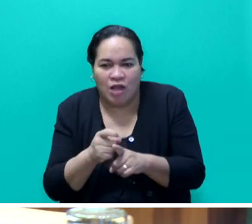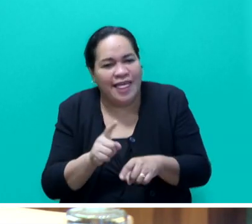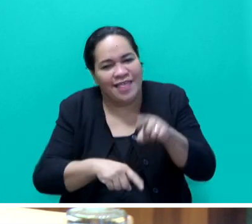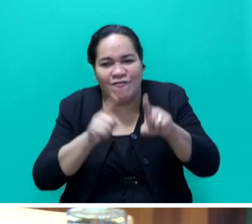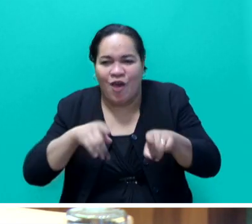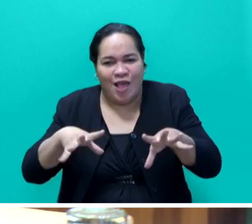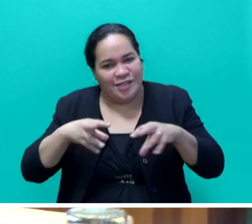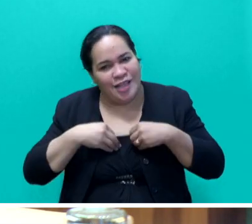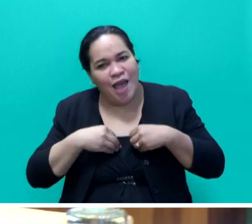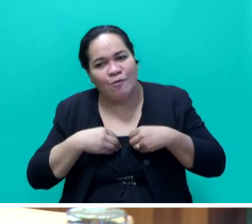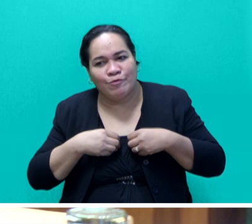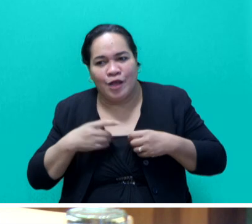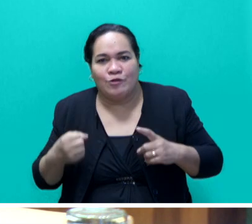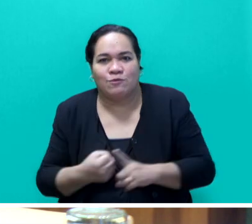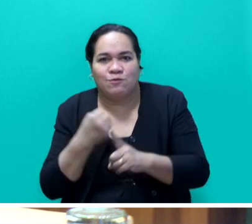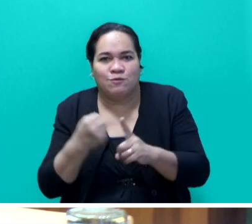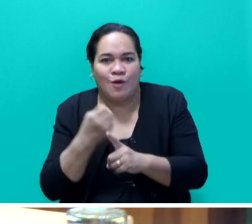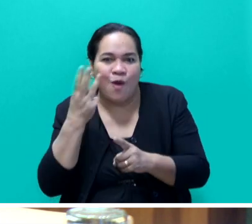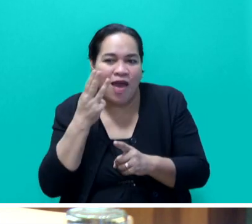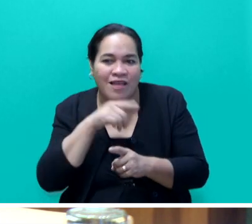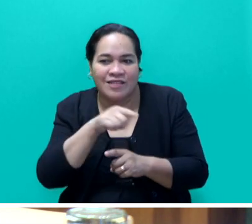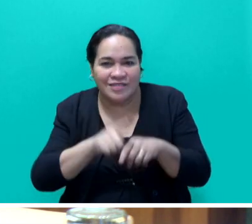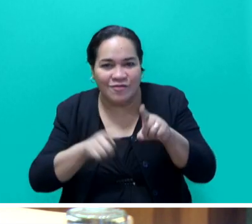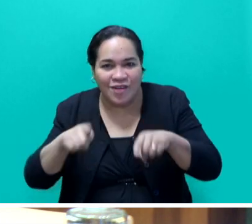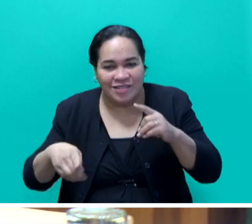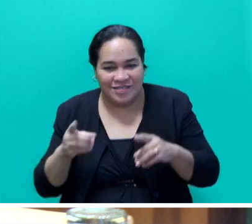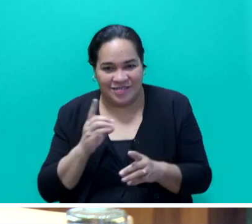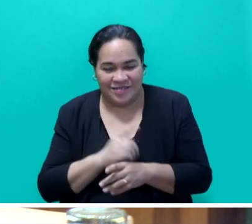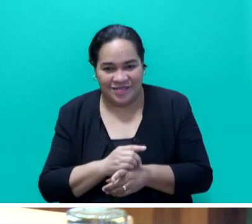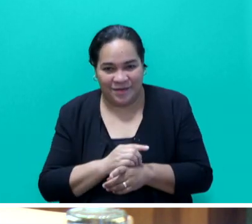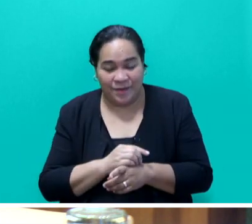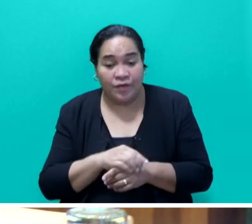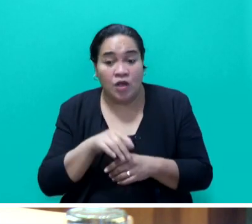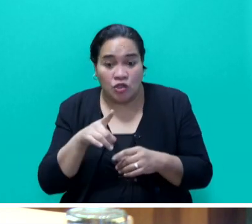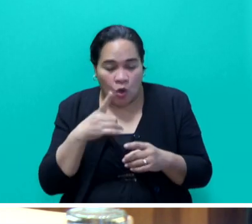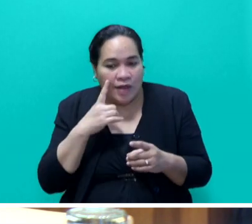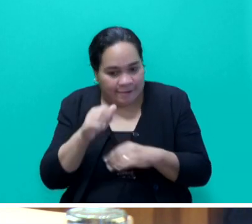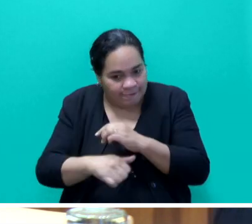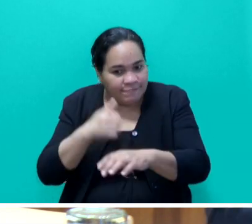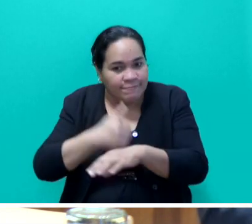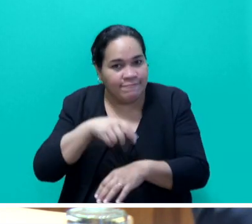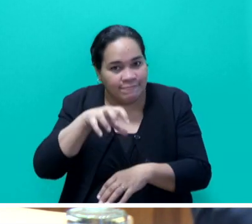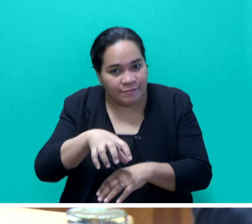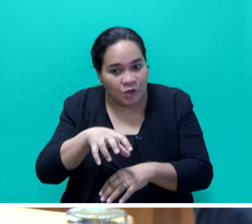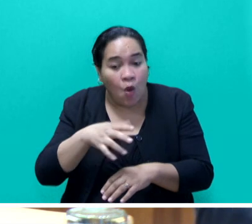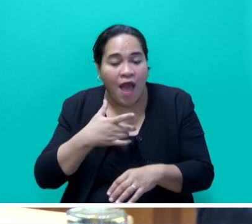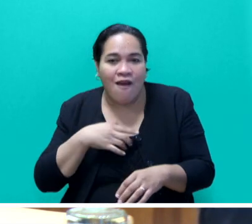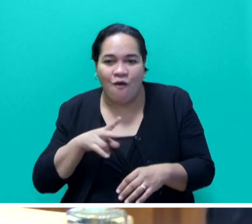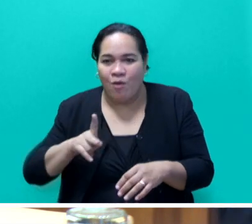communities. The multicultural centers in Fiji were established to promote activities such as performing